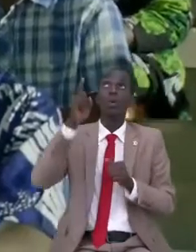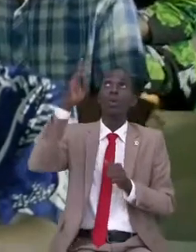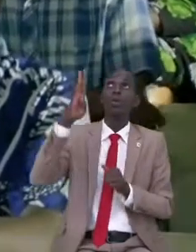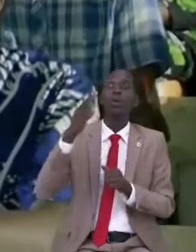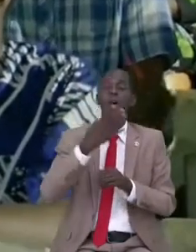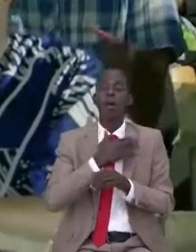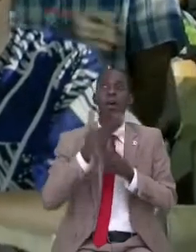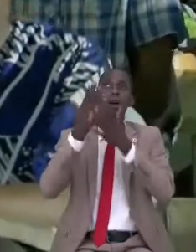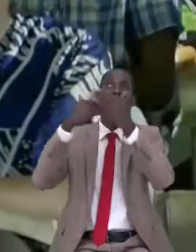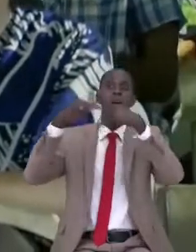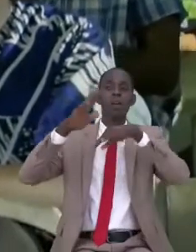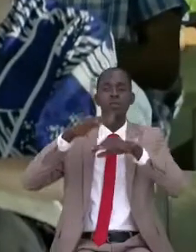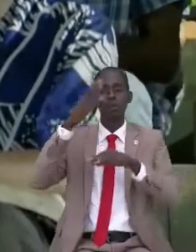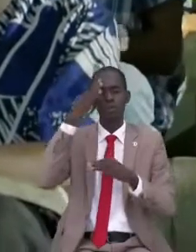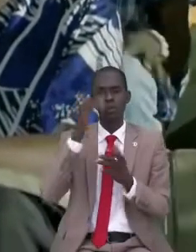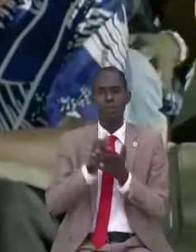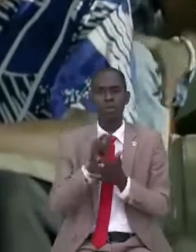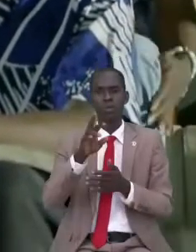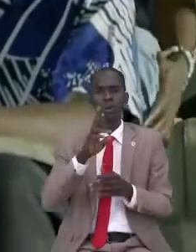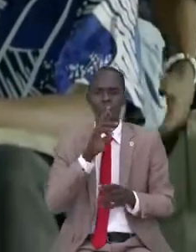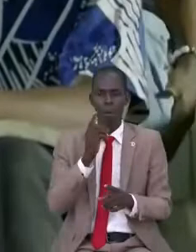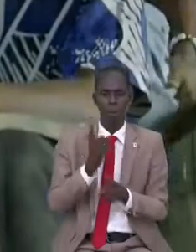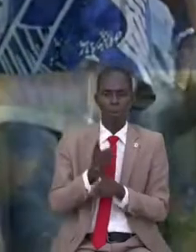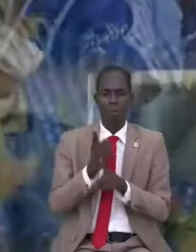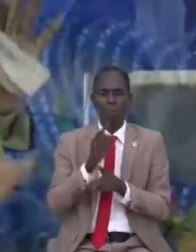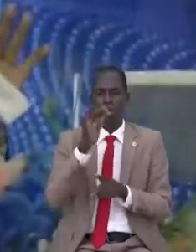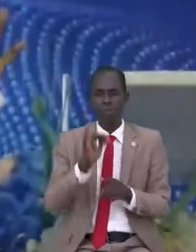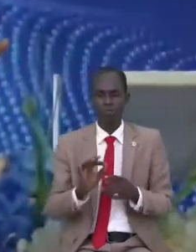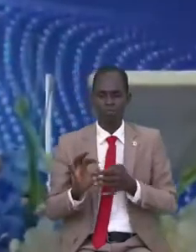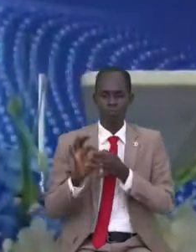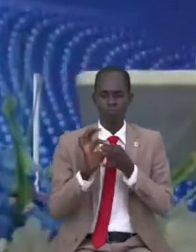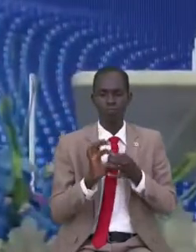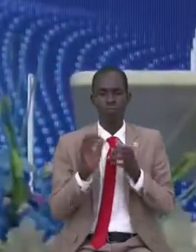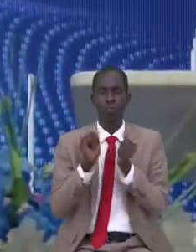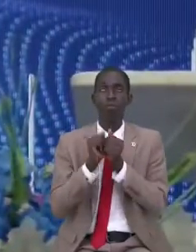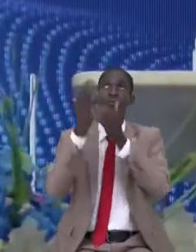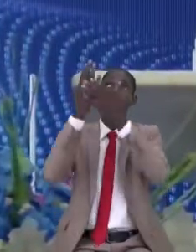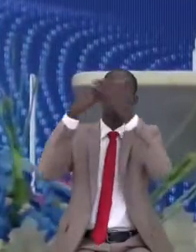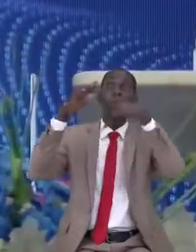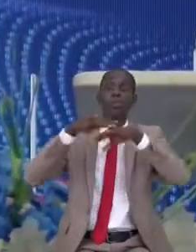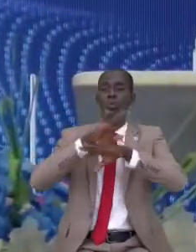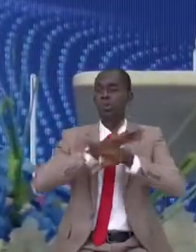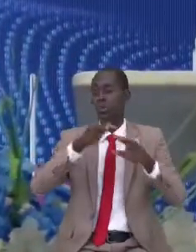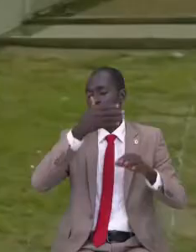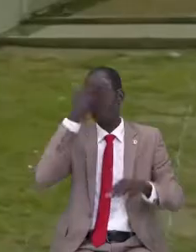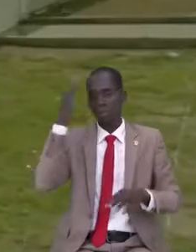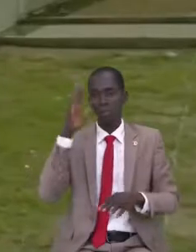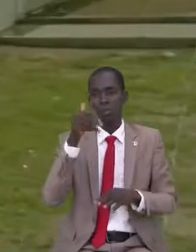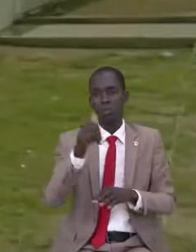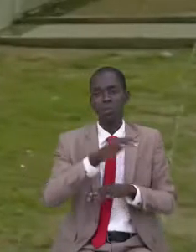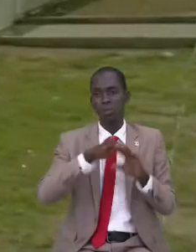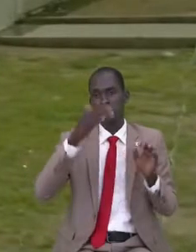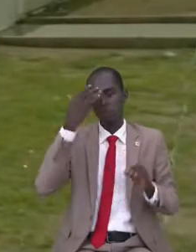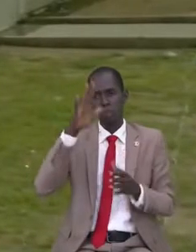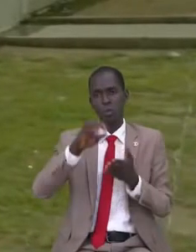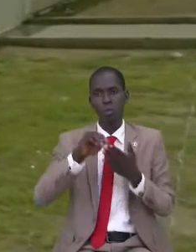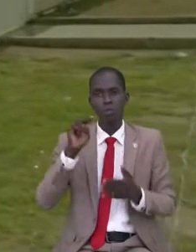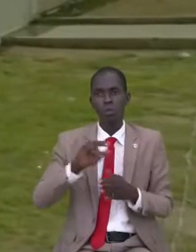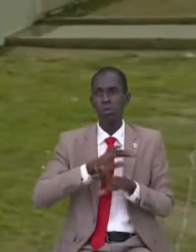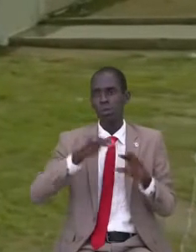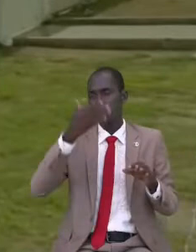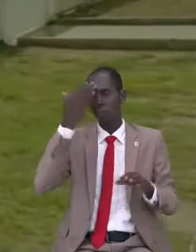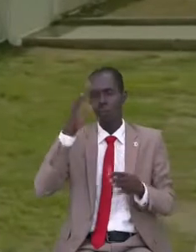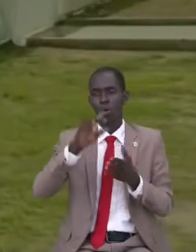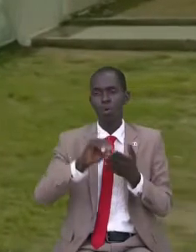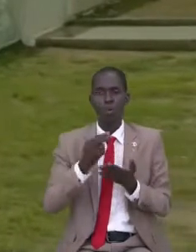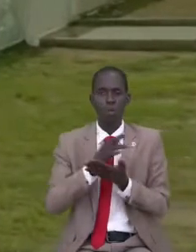are rightly related with heaven, and you don't forget yourself, you don't forget your need, you don't forget your own holiness, and